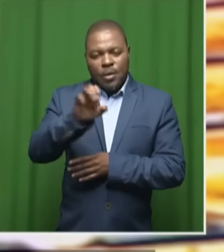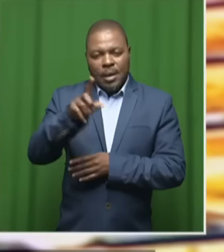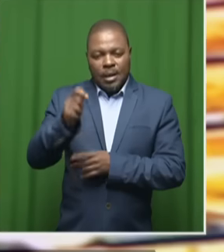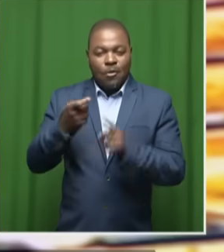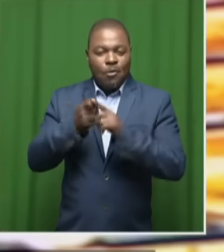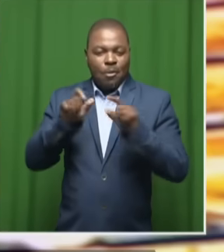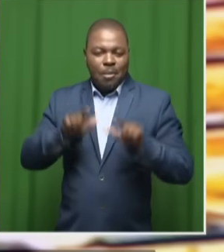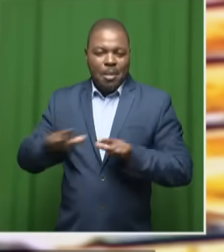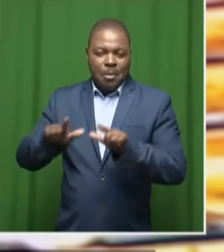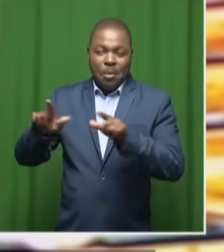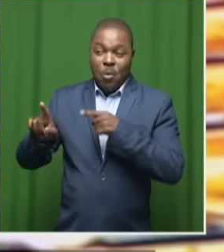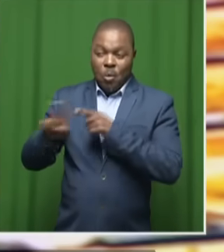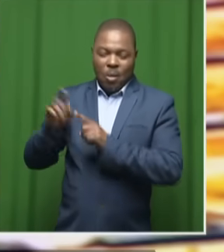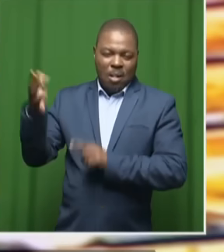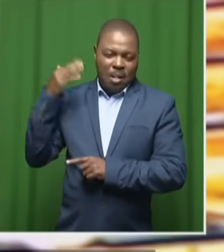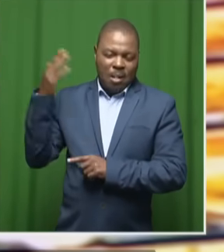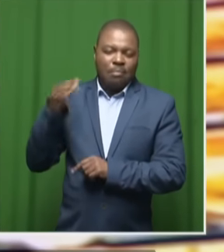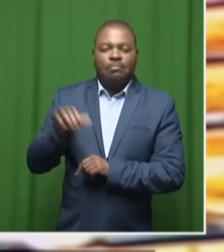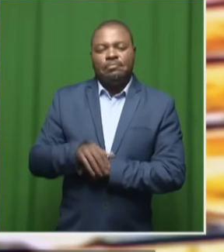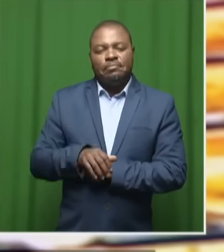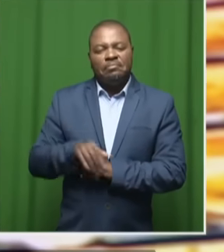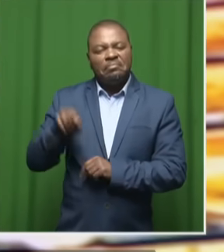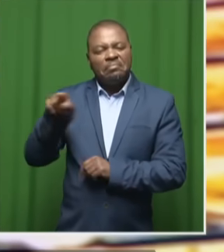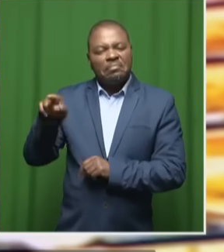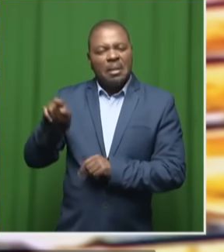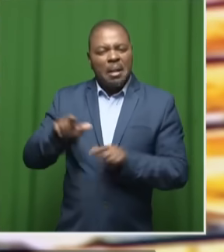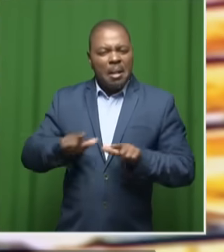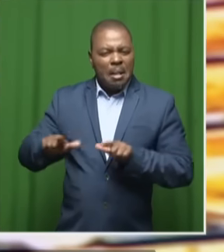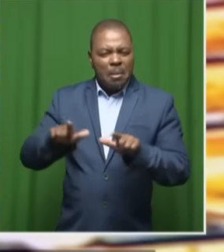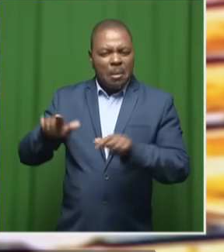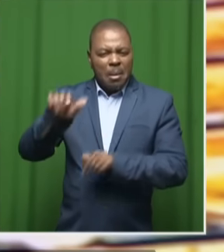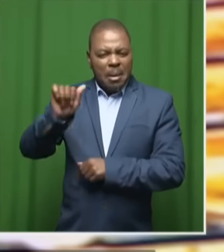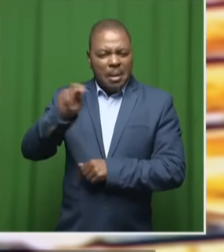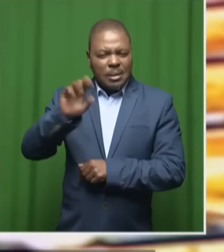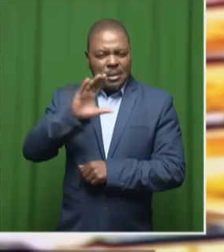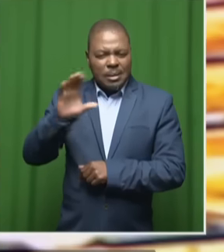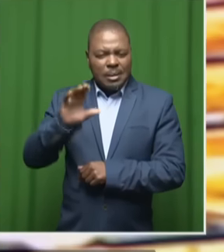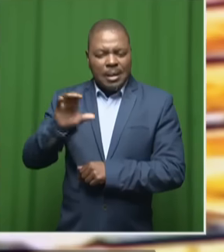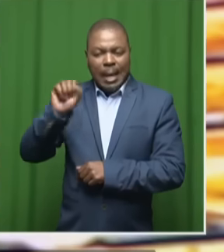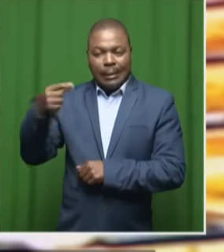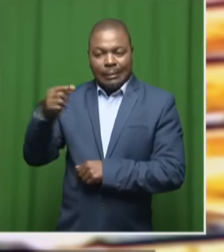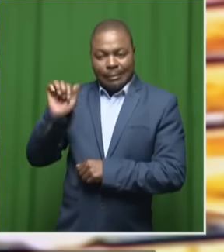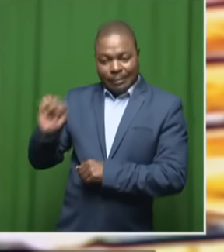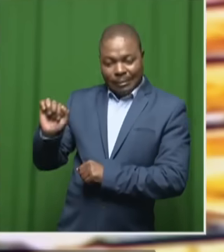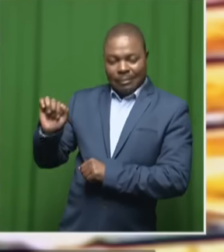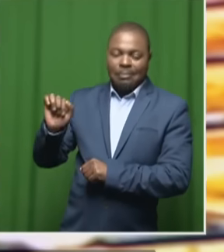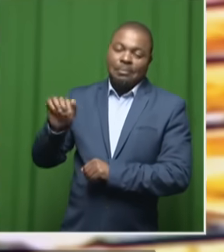Limpopo. He was once a secretary of the Limpopo ANC. And then you've got